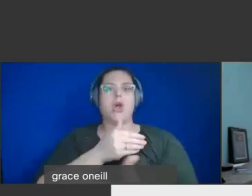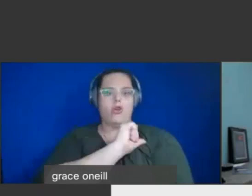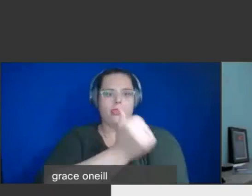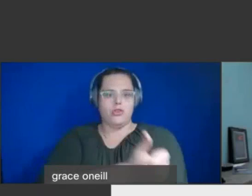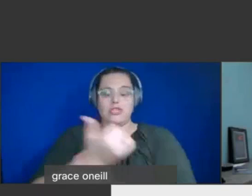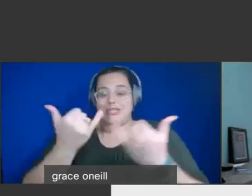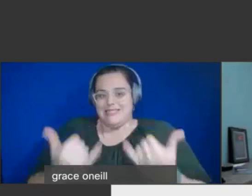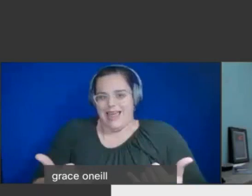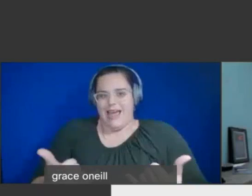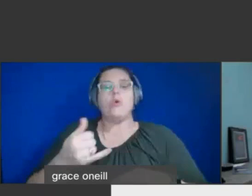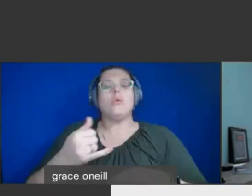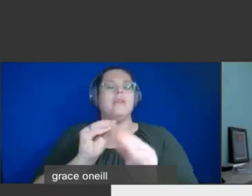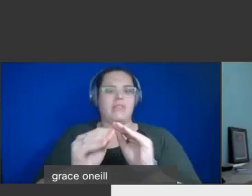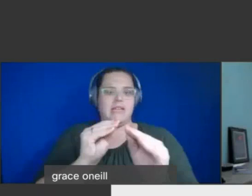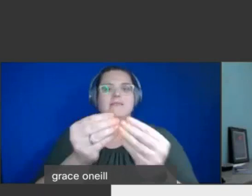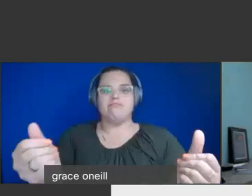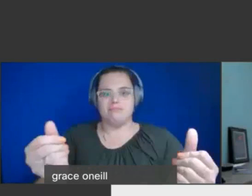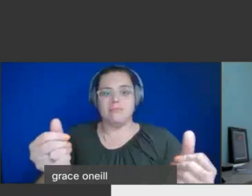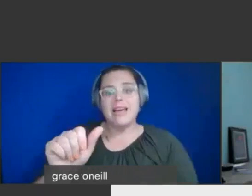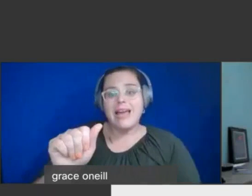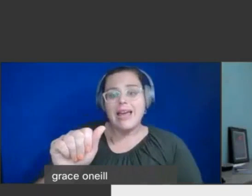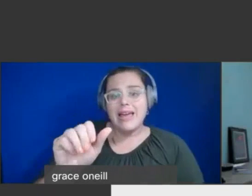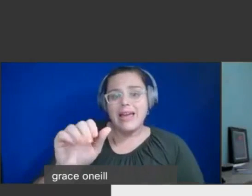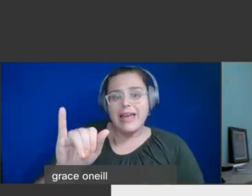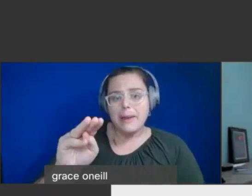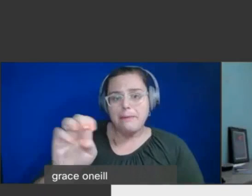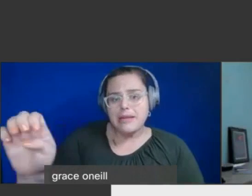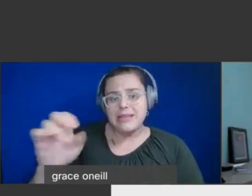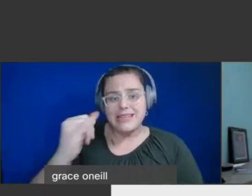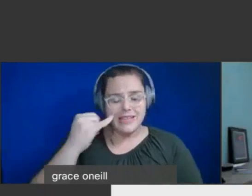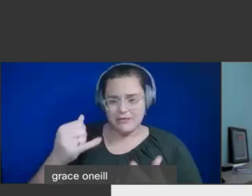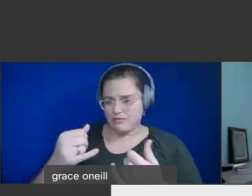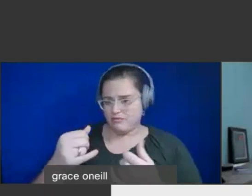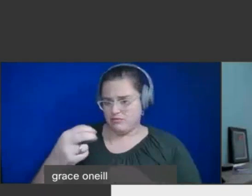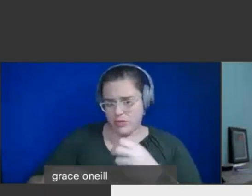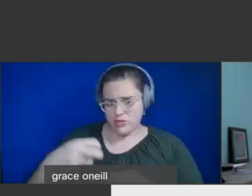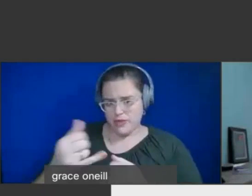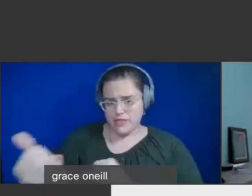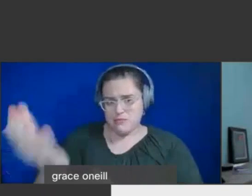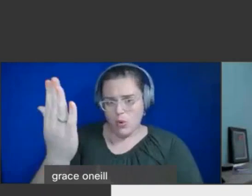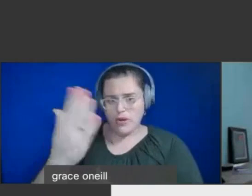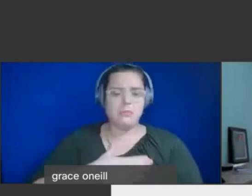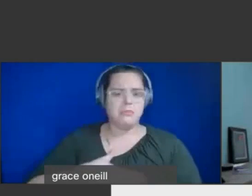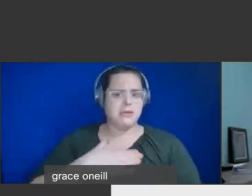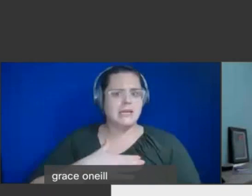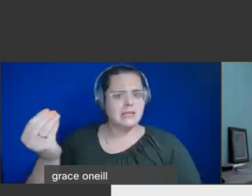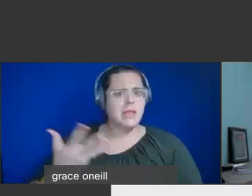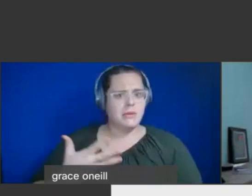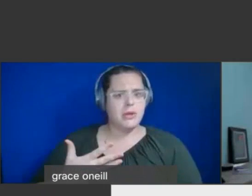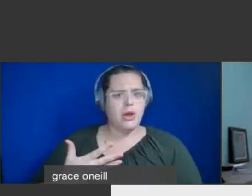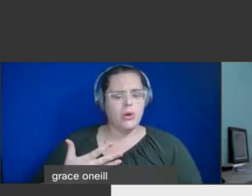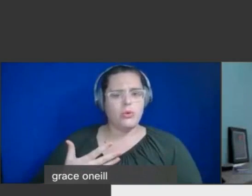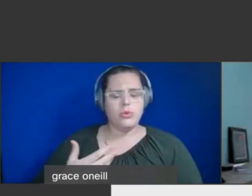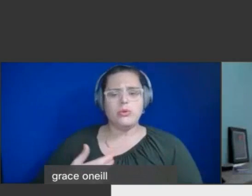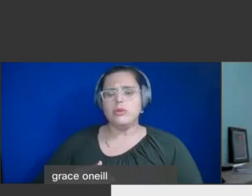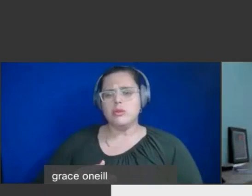authorizations. So, Amy, if this is an issue you've had this morning, um, I would say